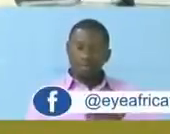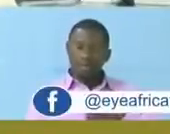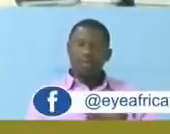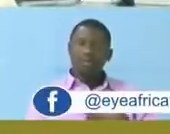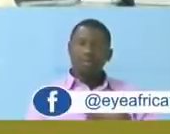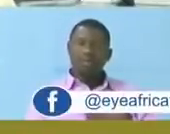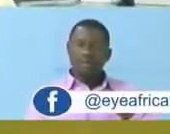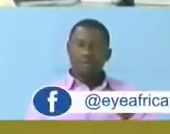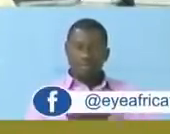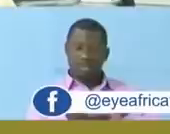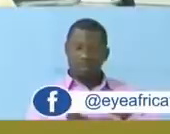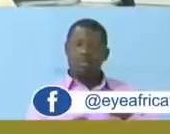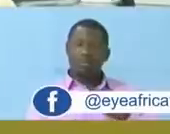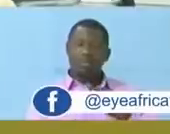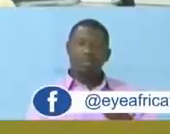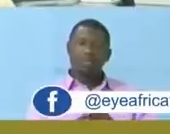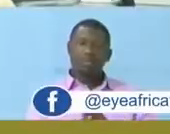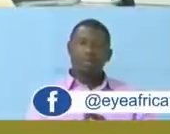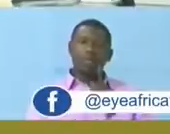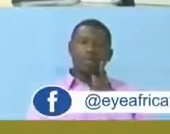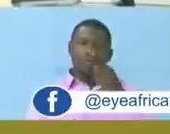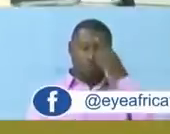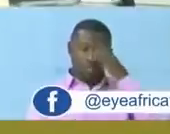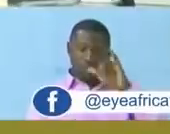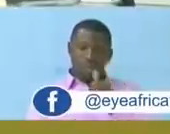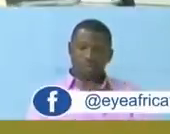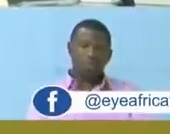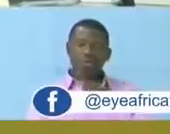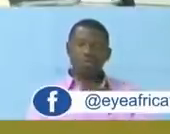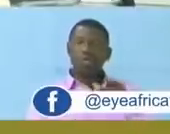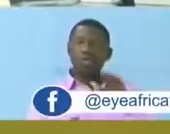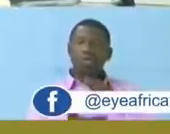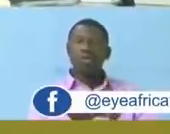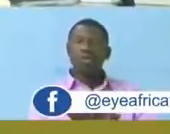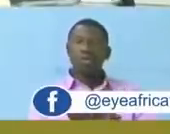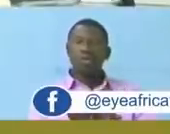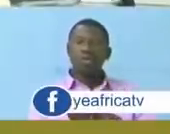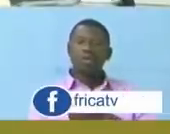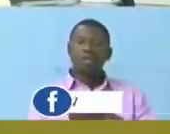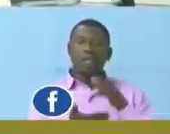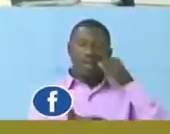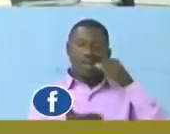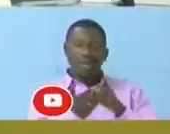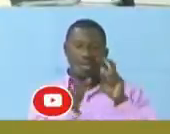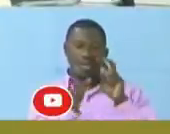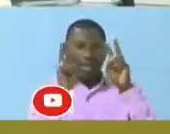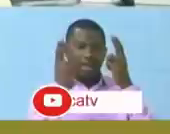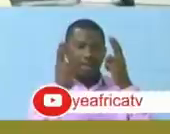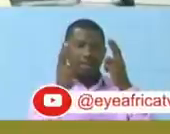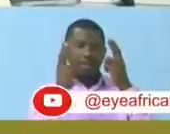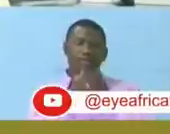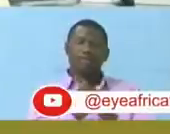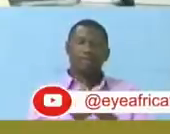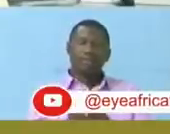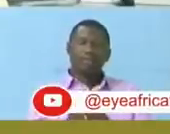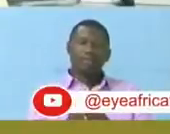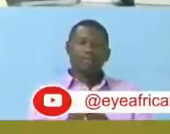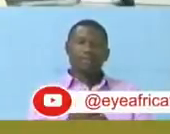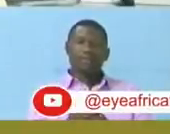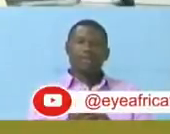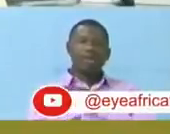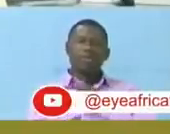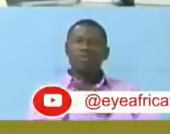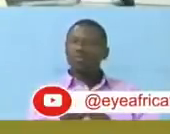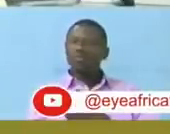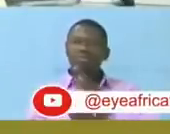All right, but you would agree it's not on the letterhead, so... No, but I requested for it, because I did not continue